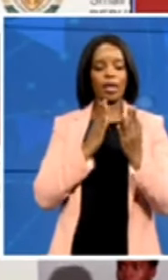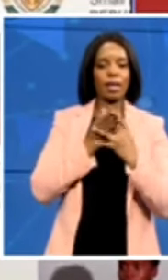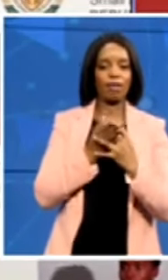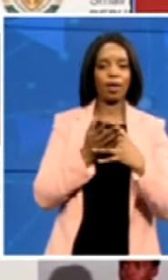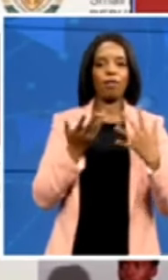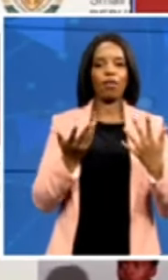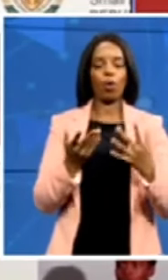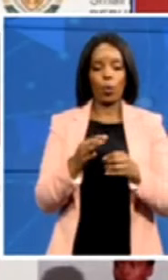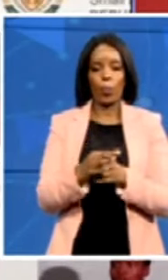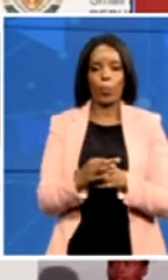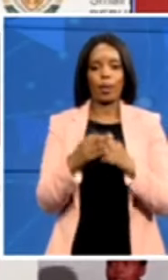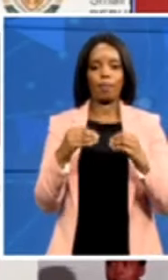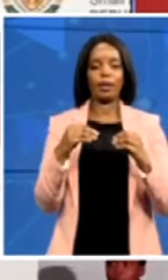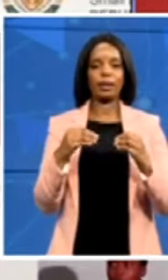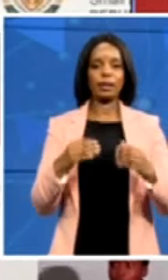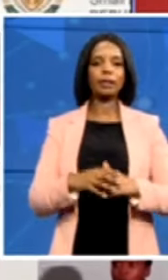belong